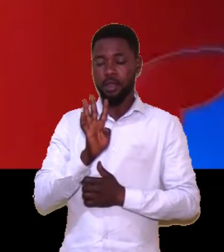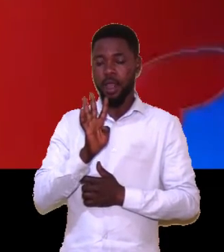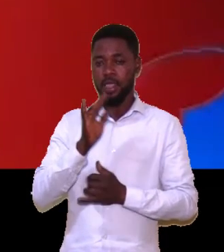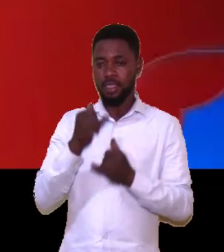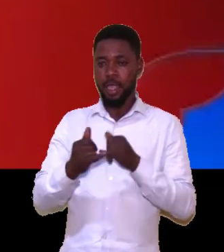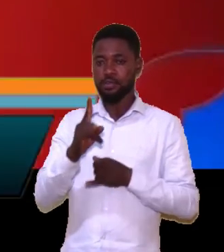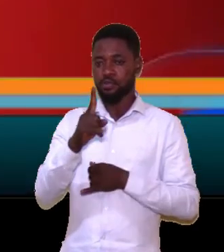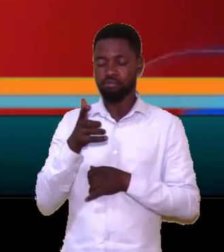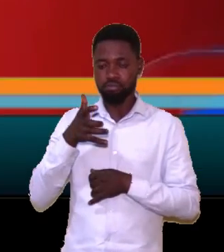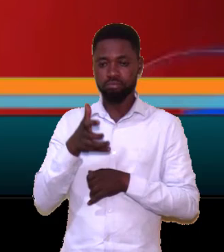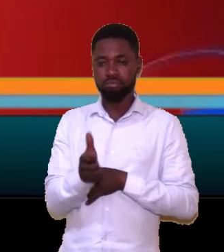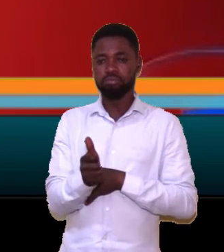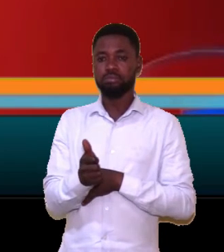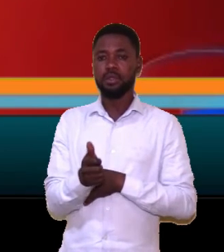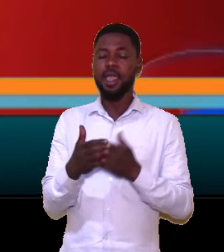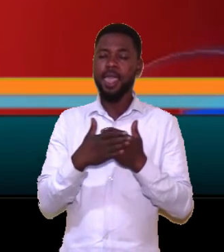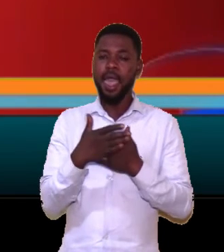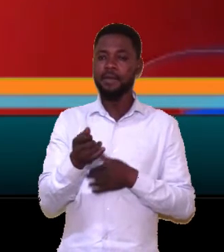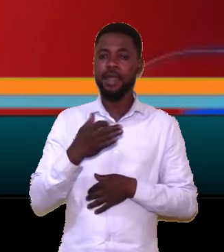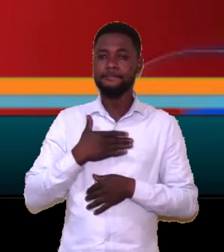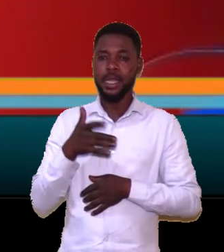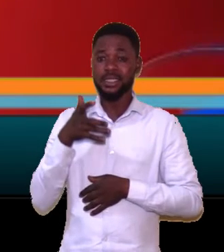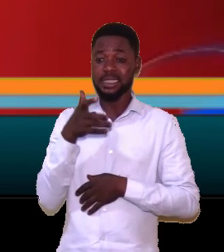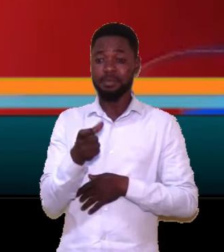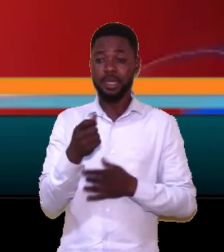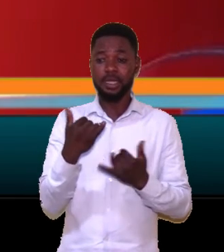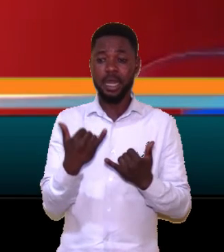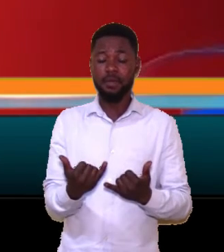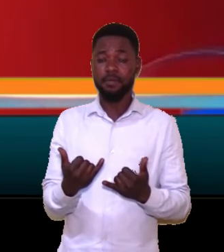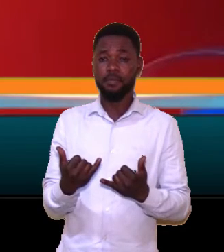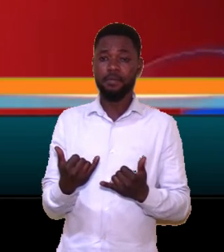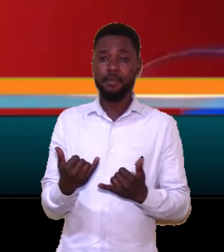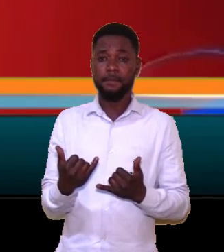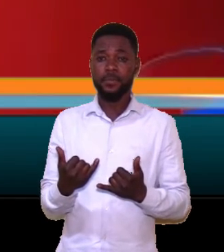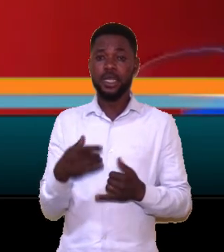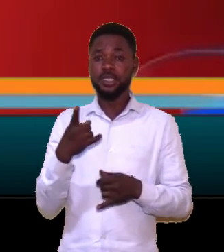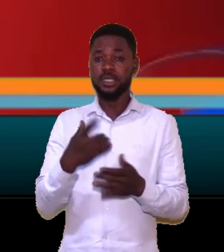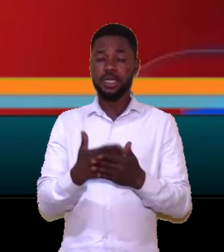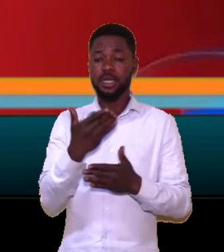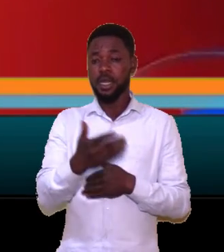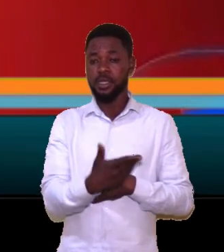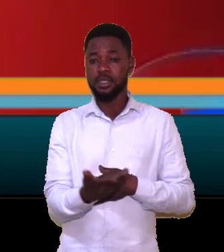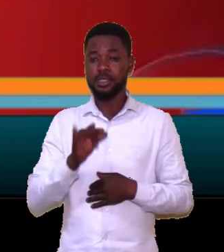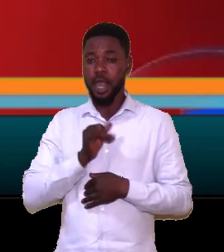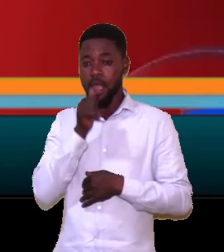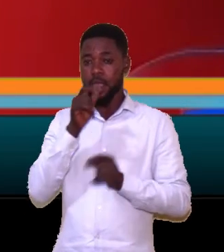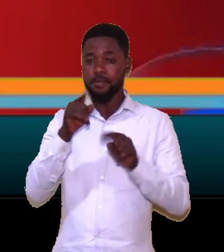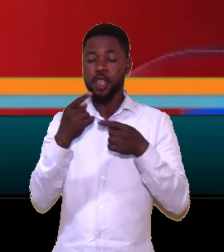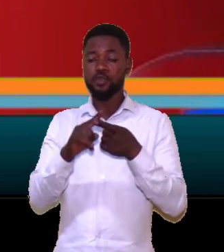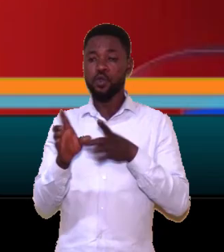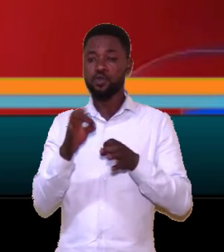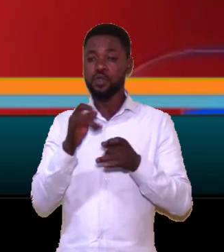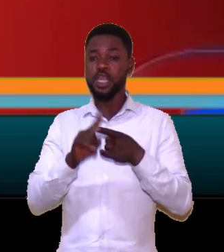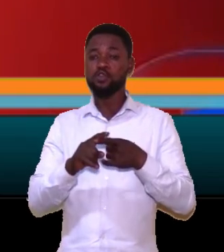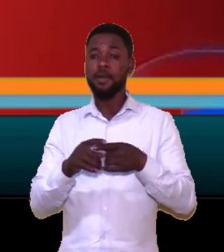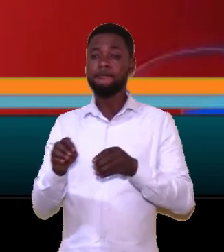staple three, staple the last one. Then after my stapling now, the next thing